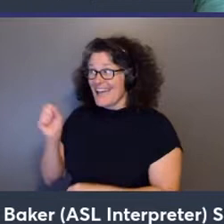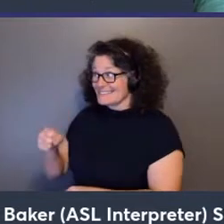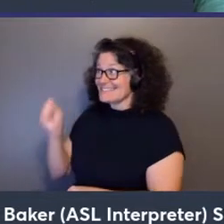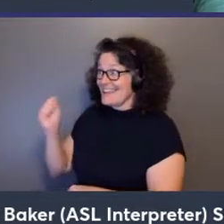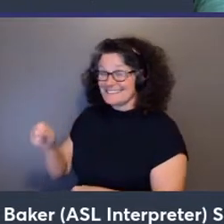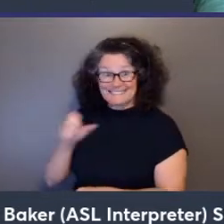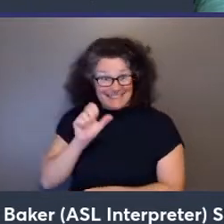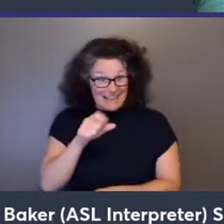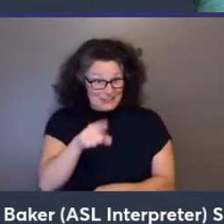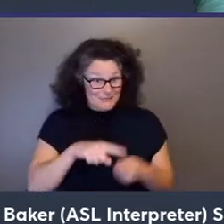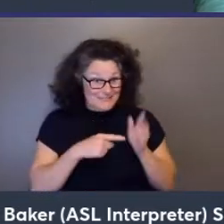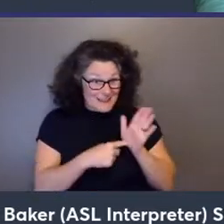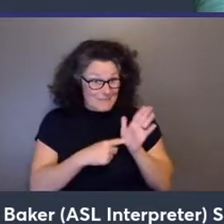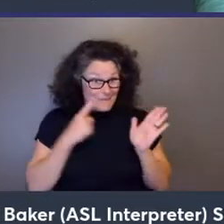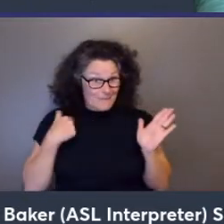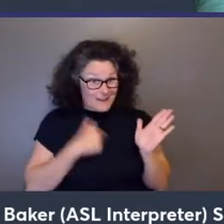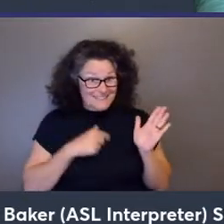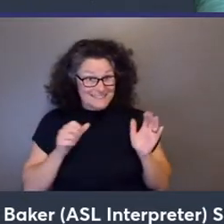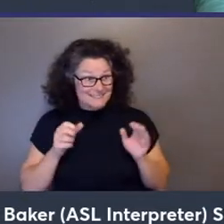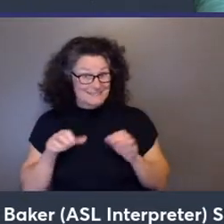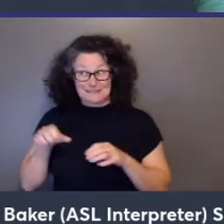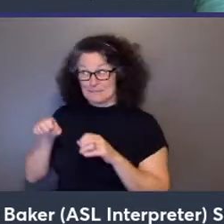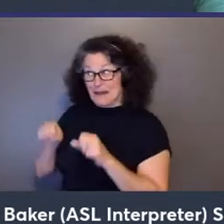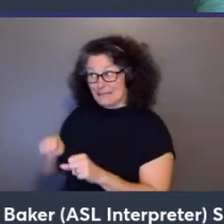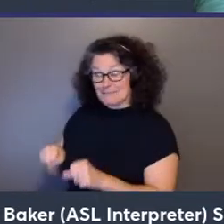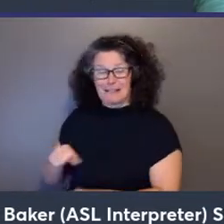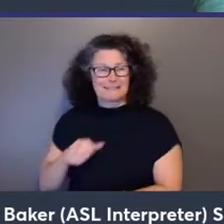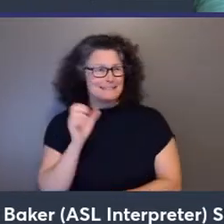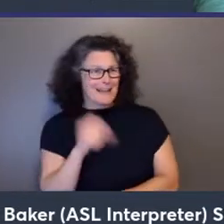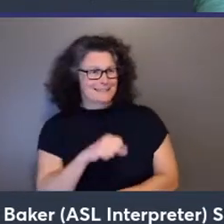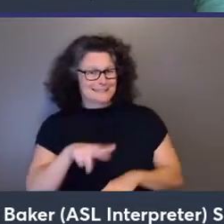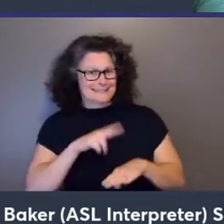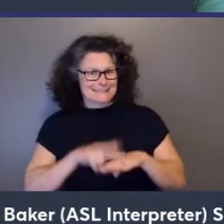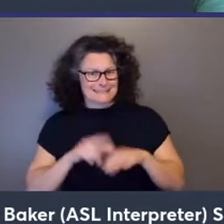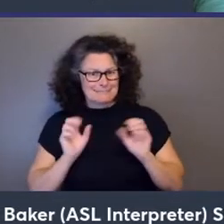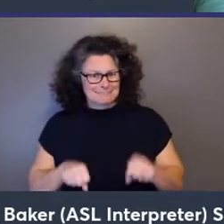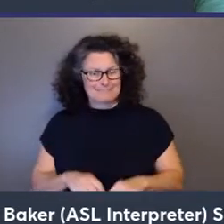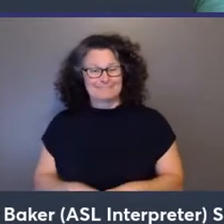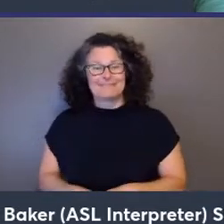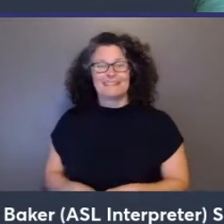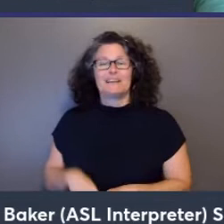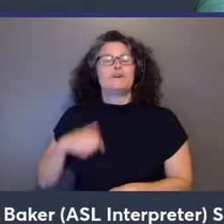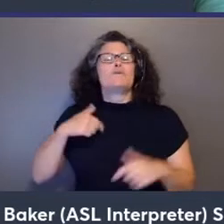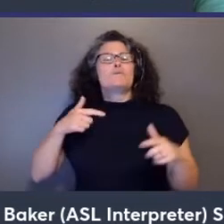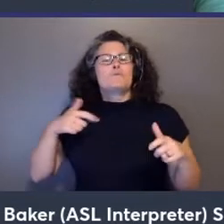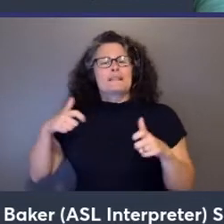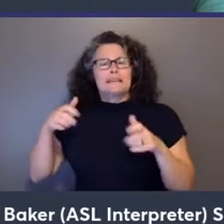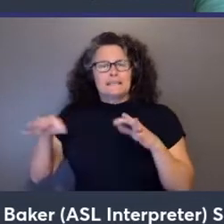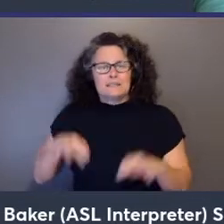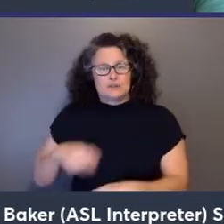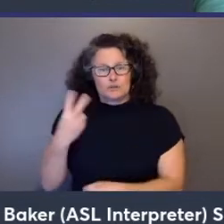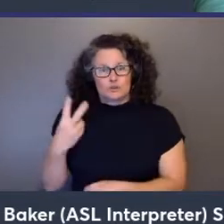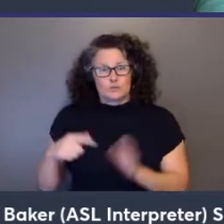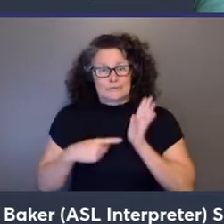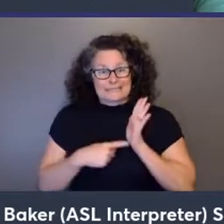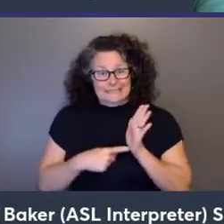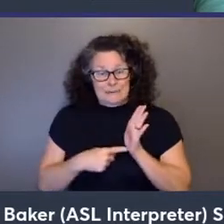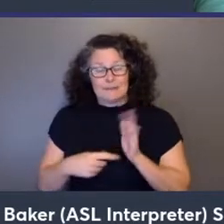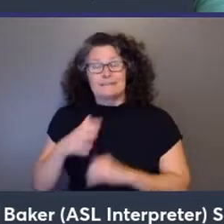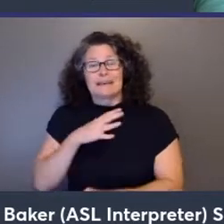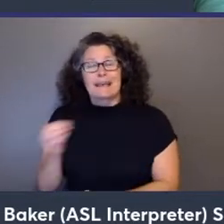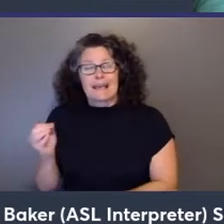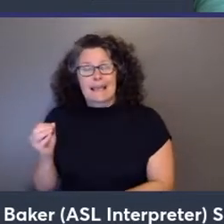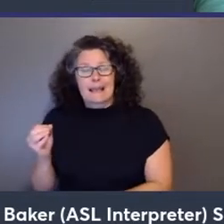Is that possible? Can we see that? Of course. Yeah. So I'll quickly talk about the two example, and then our